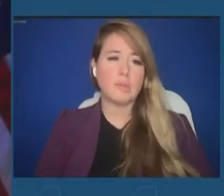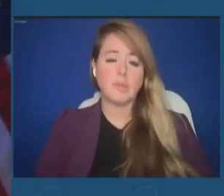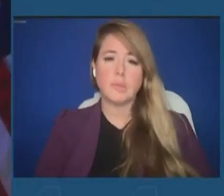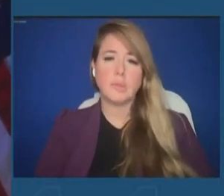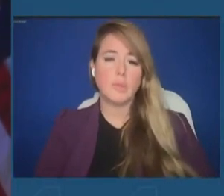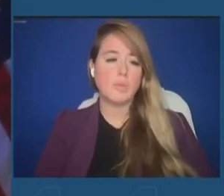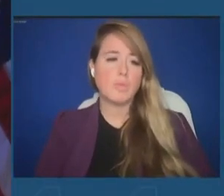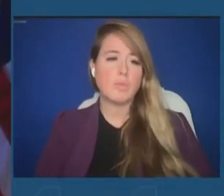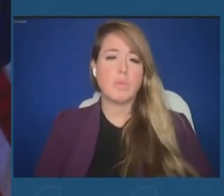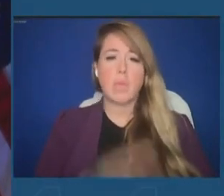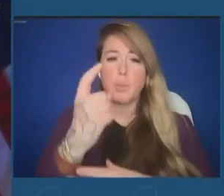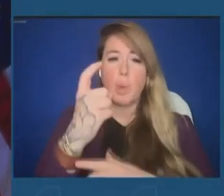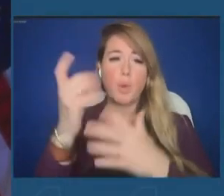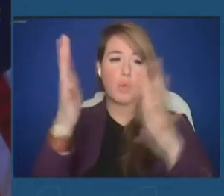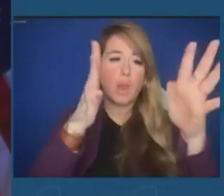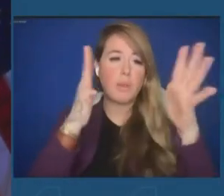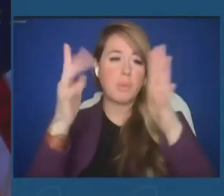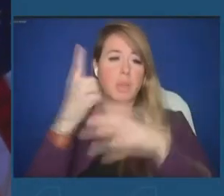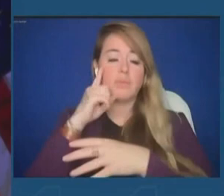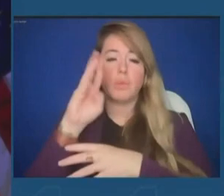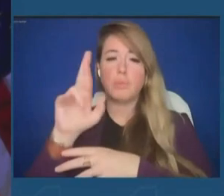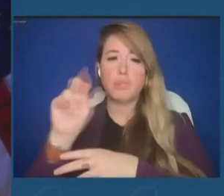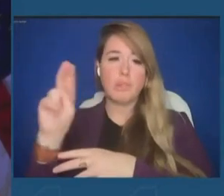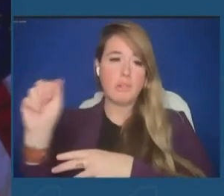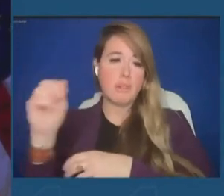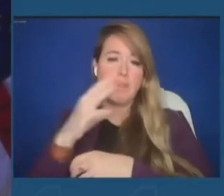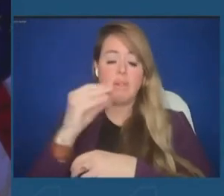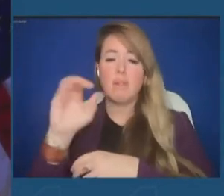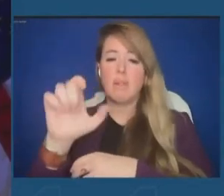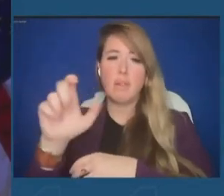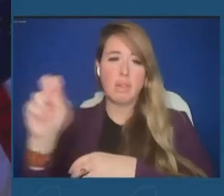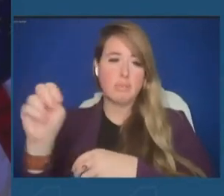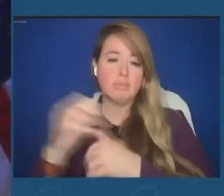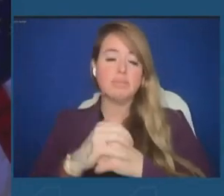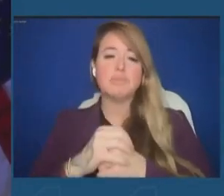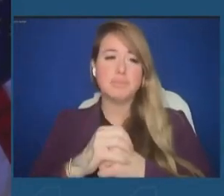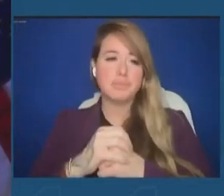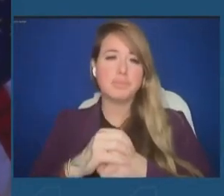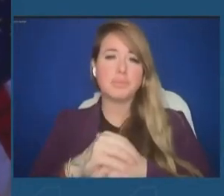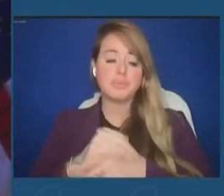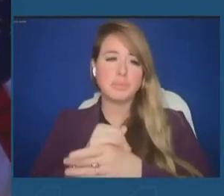Give one more round of applause for Brianna and Ellen.